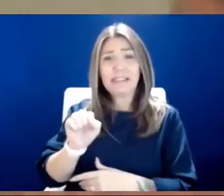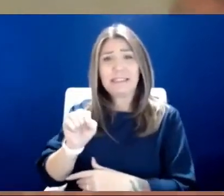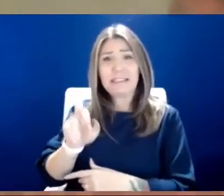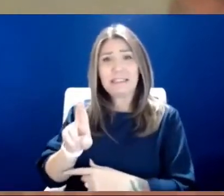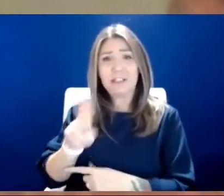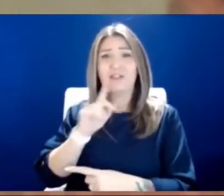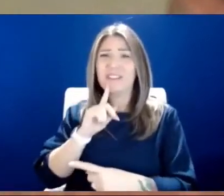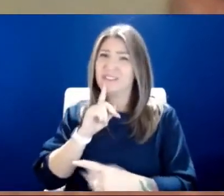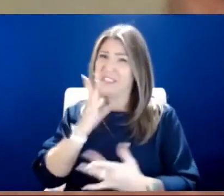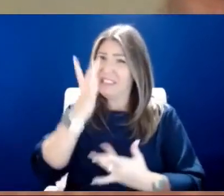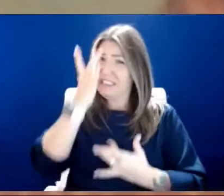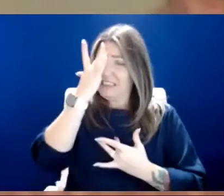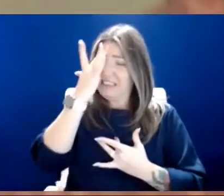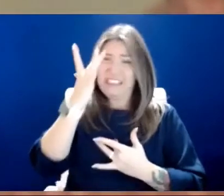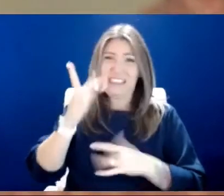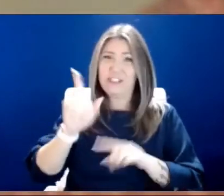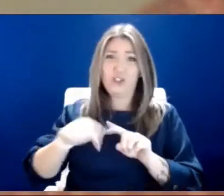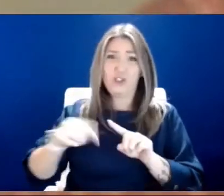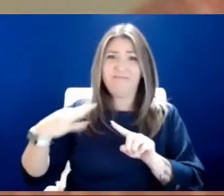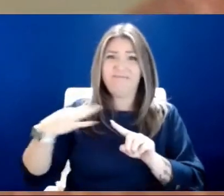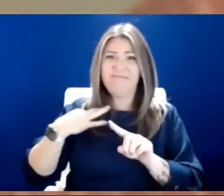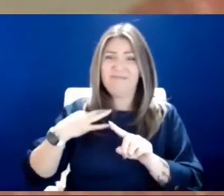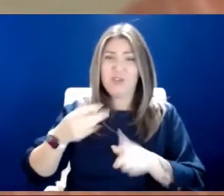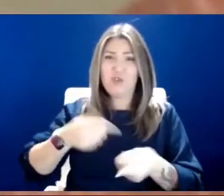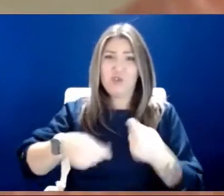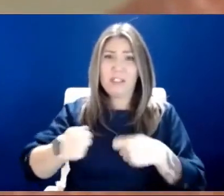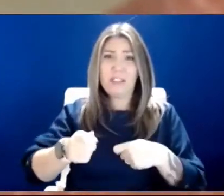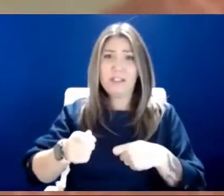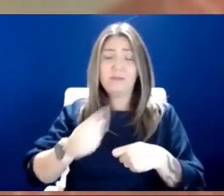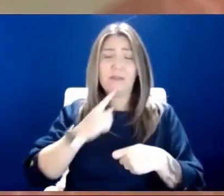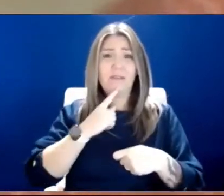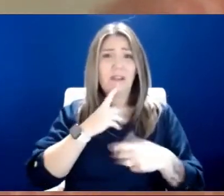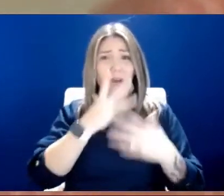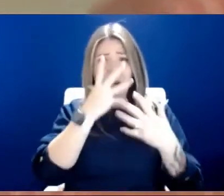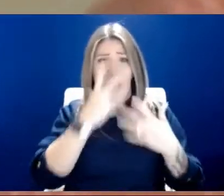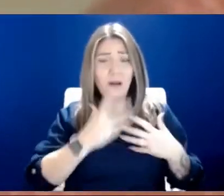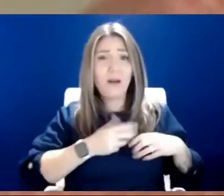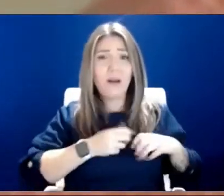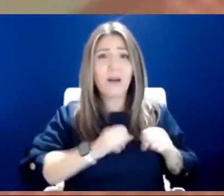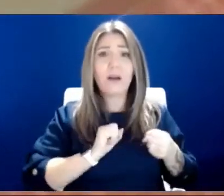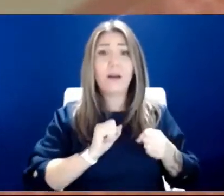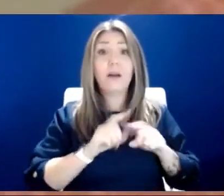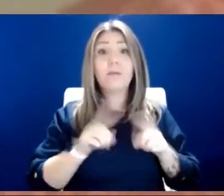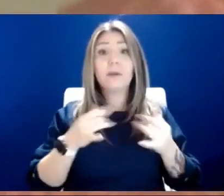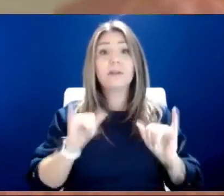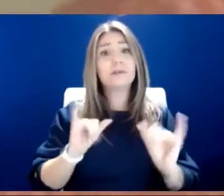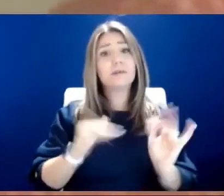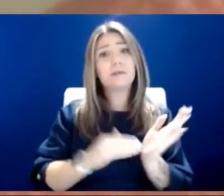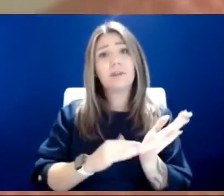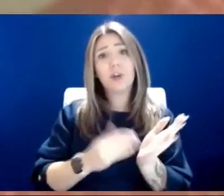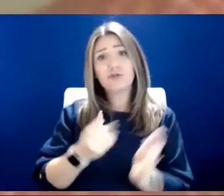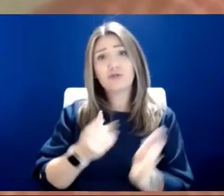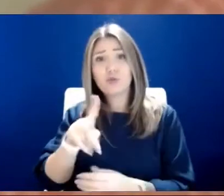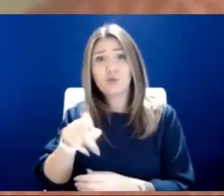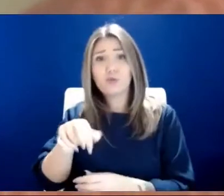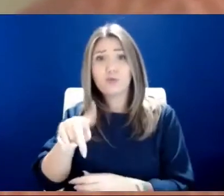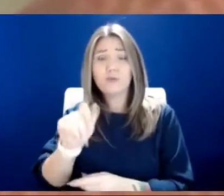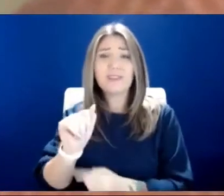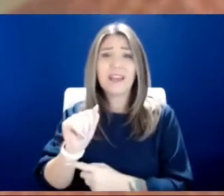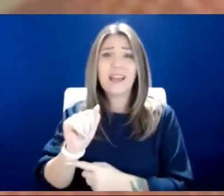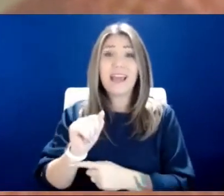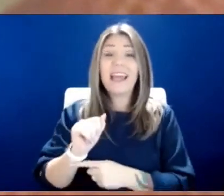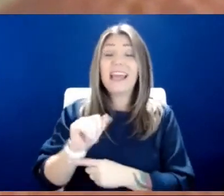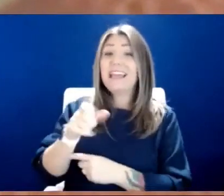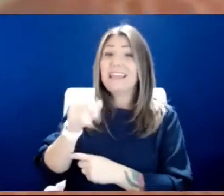a candidate for a transplant. Gary was devastated, but still Dr. Gupta says Gary Jr. lit up when he got the news